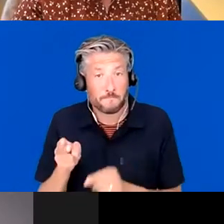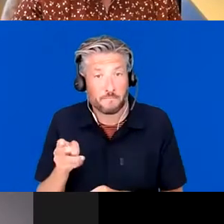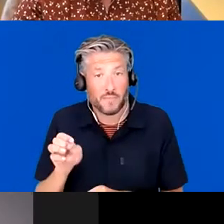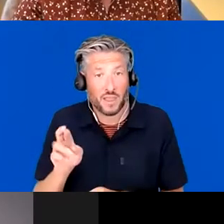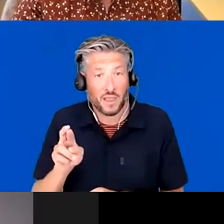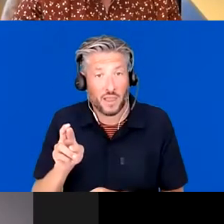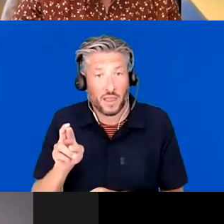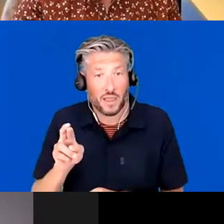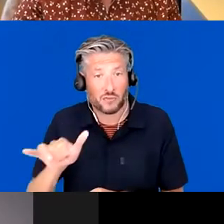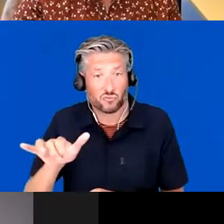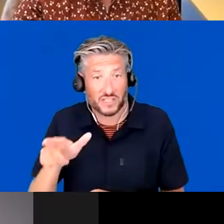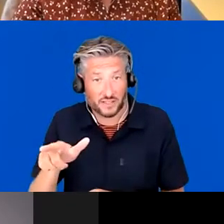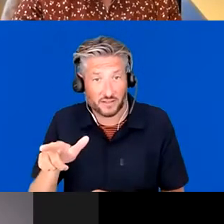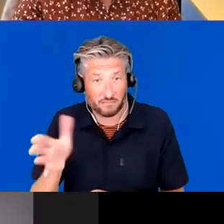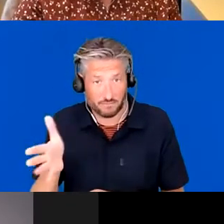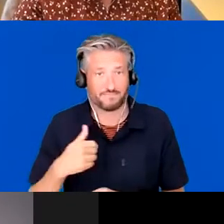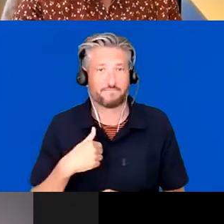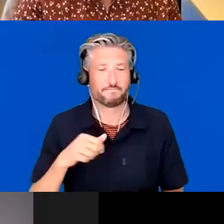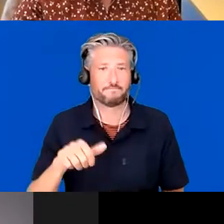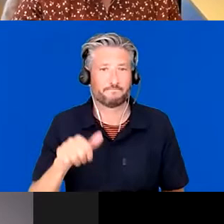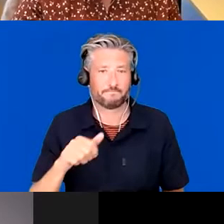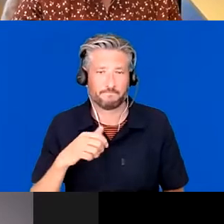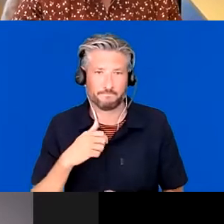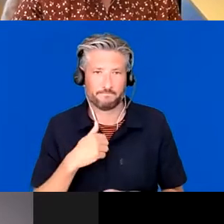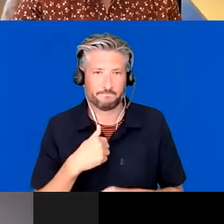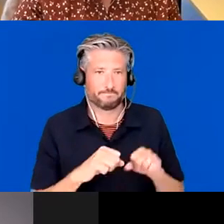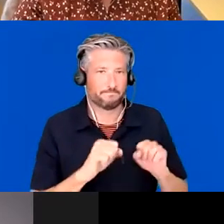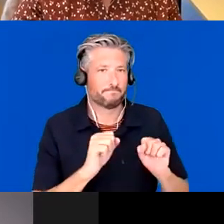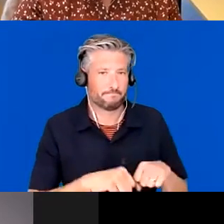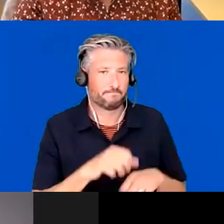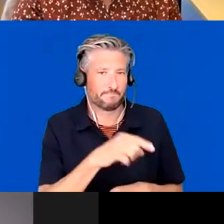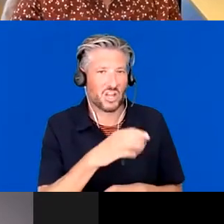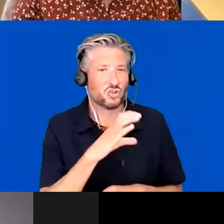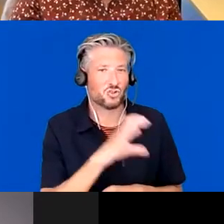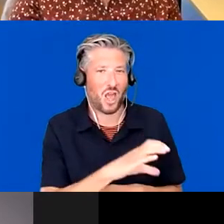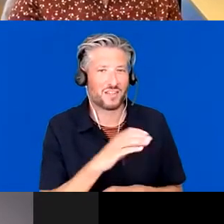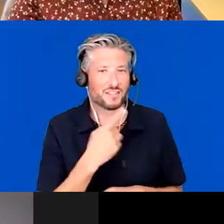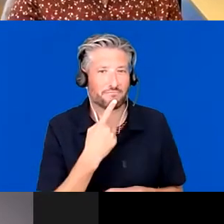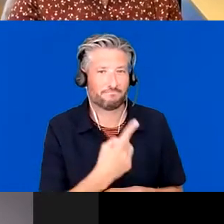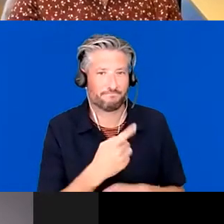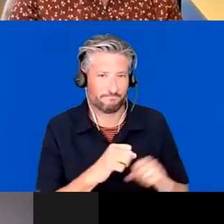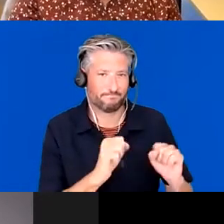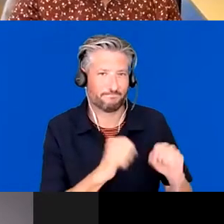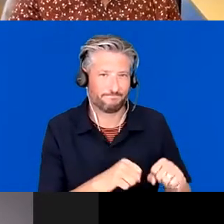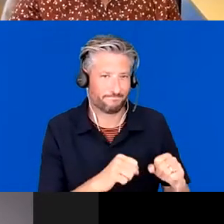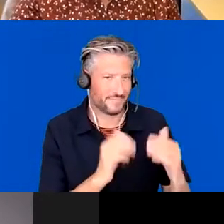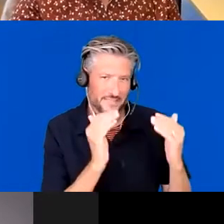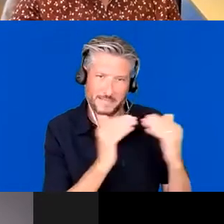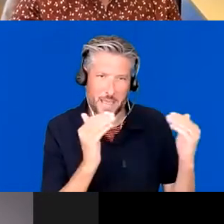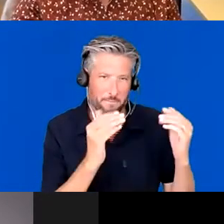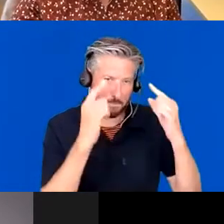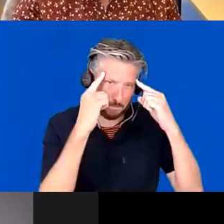Yeah, I thoroughly agree with what Charlotte said. I mean, the pre-recorded papers thing, I think brings,